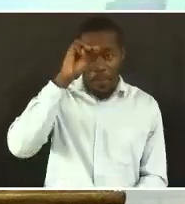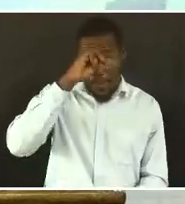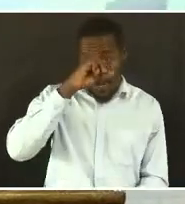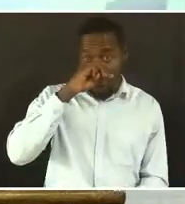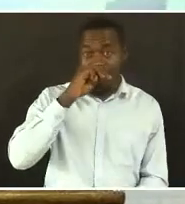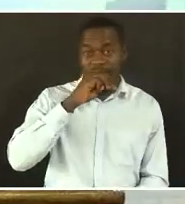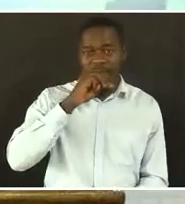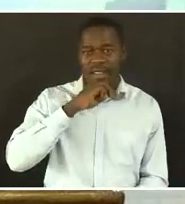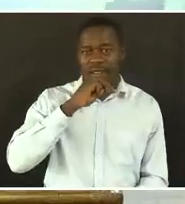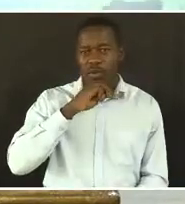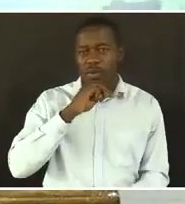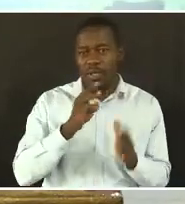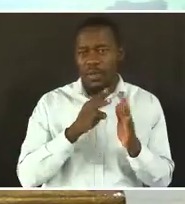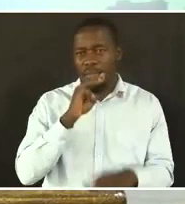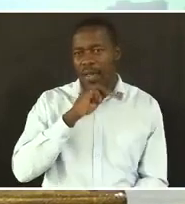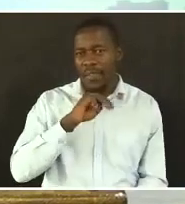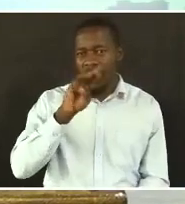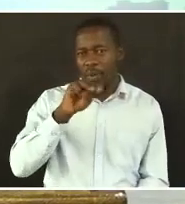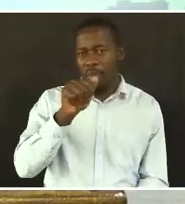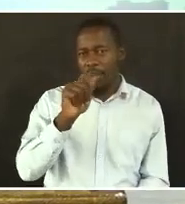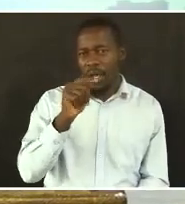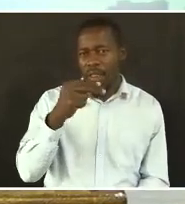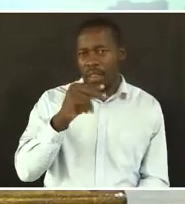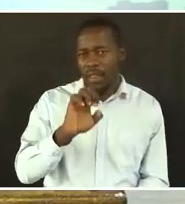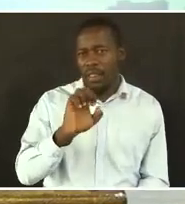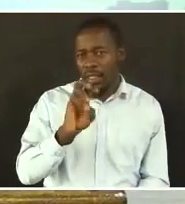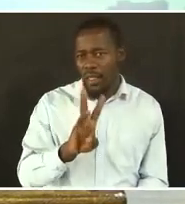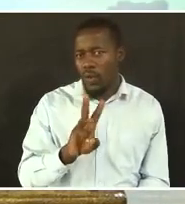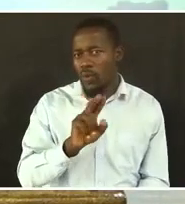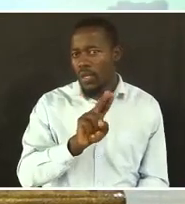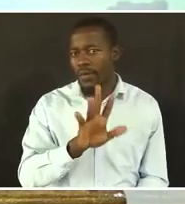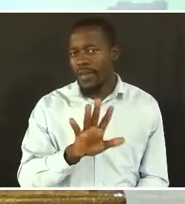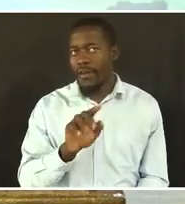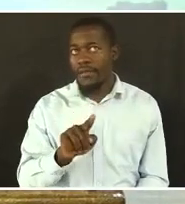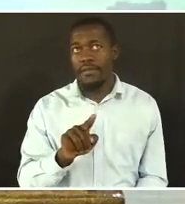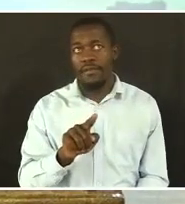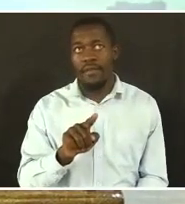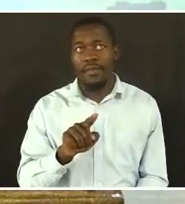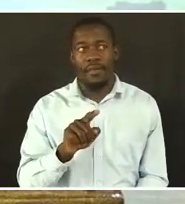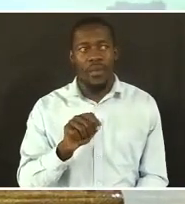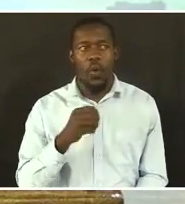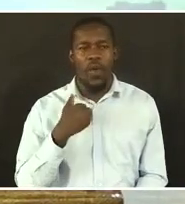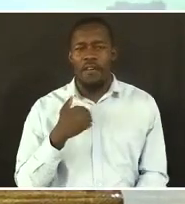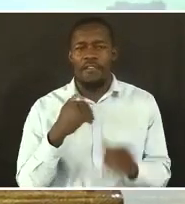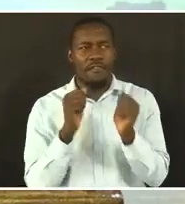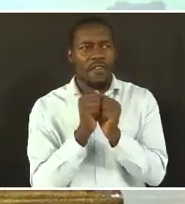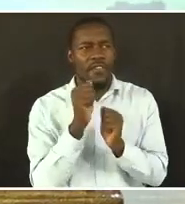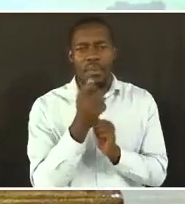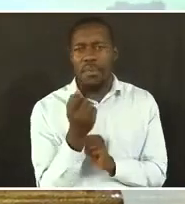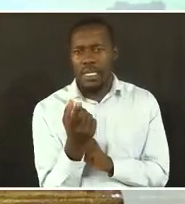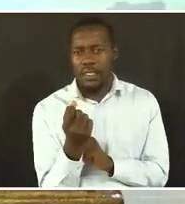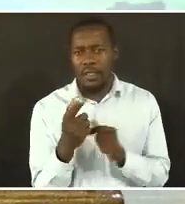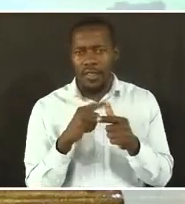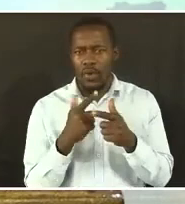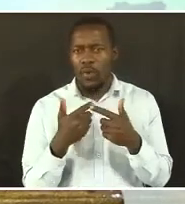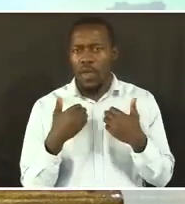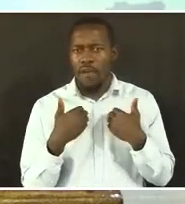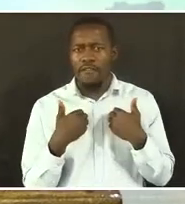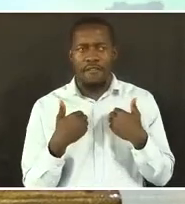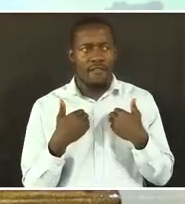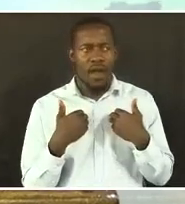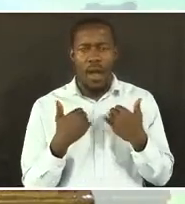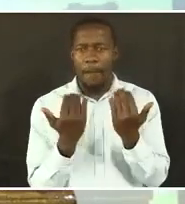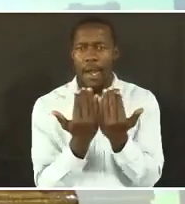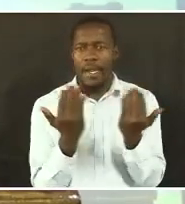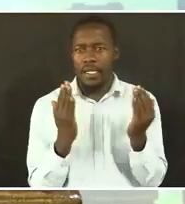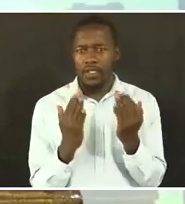verses 20. The Bible says, anyway, we have 15 more minutes, then there will be a panel talking on hospital chaplaincy. So